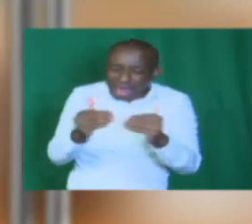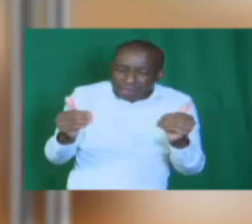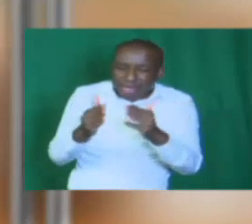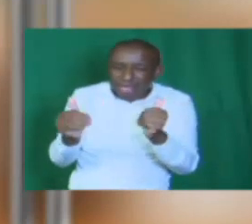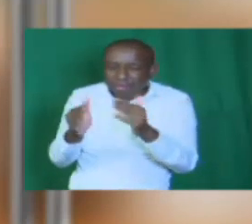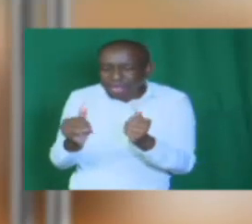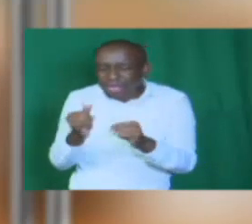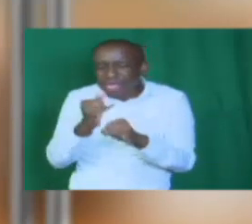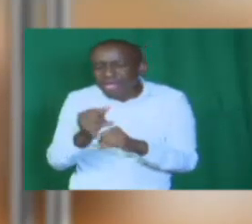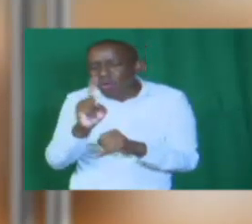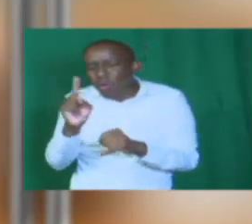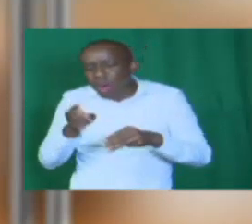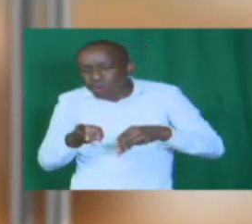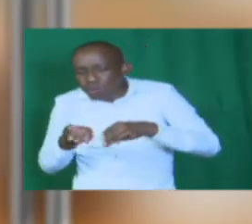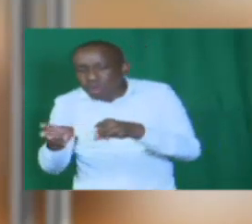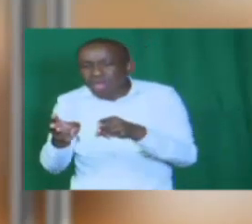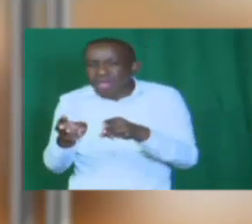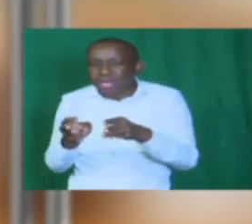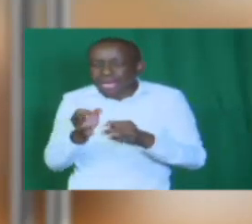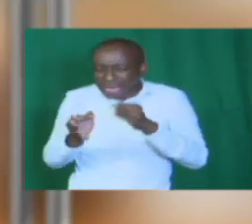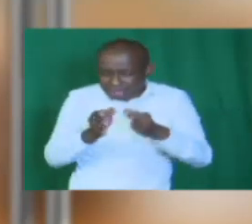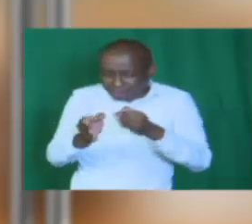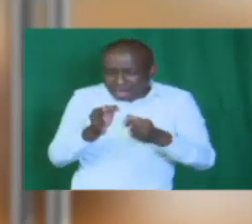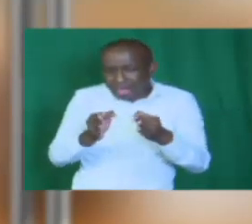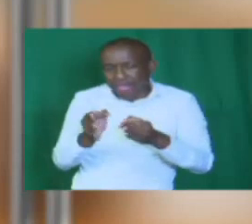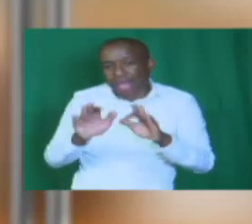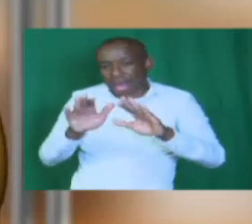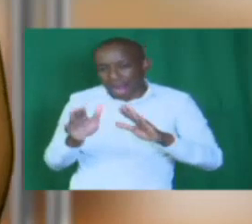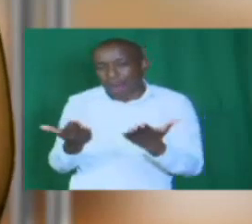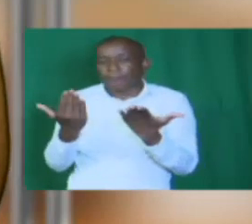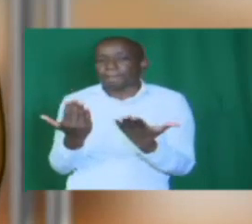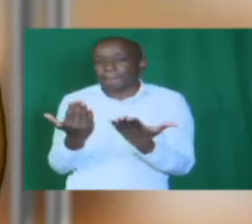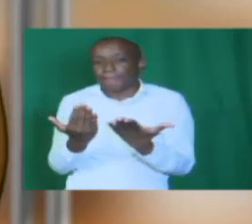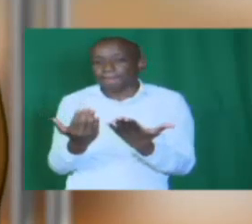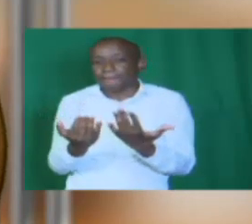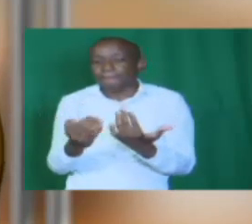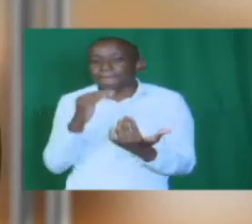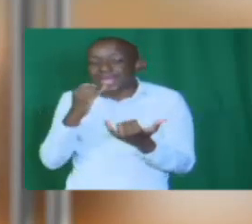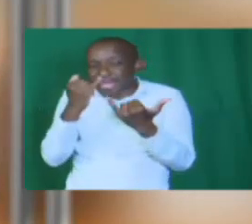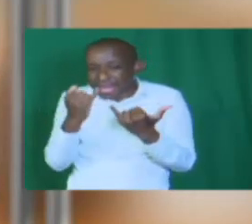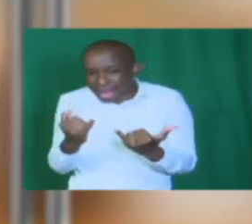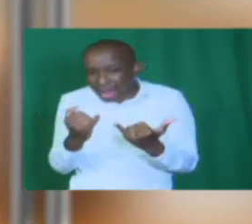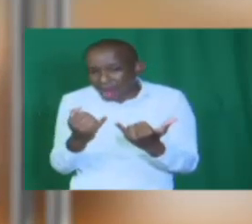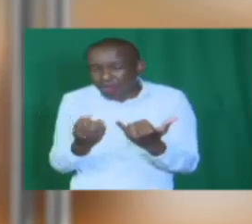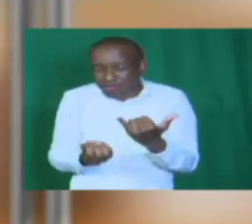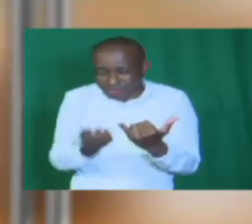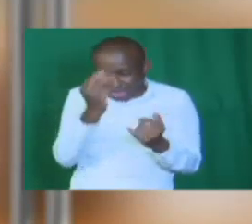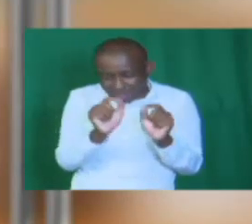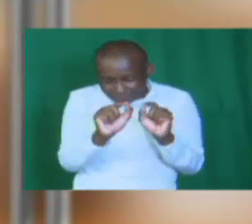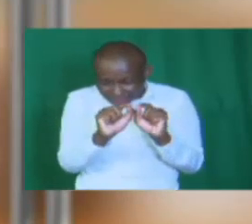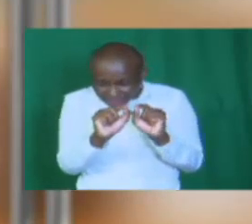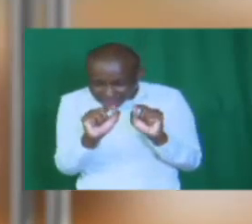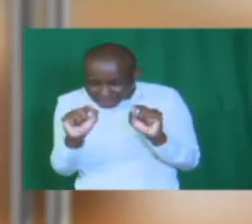what way and to what extent. So that is where your underlining should start, from